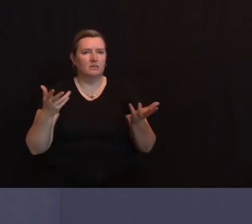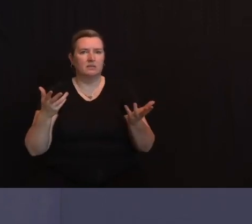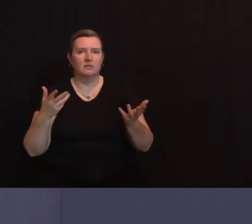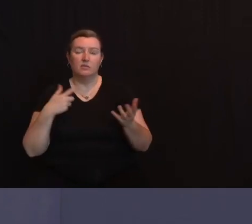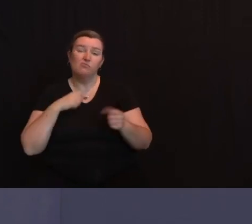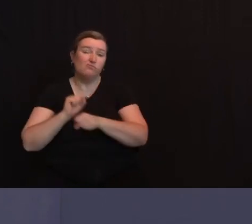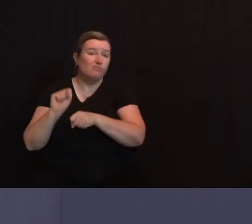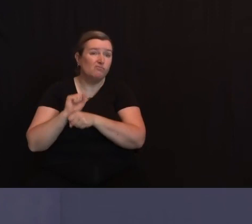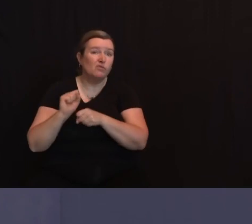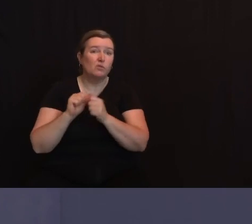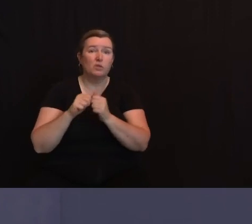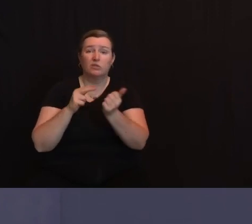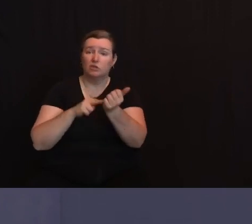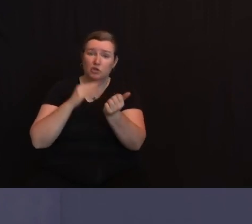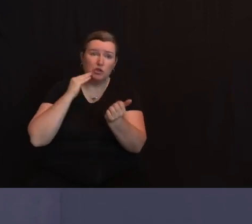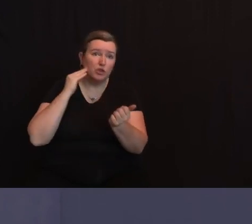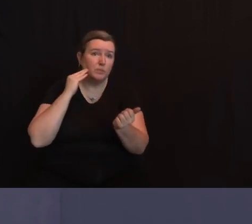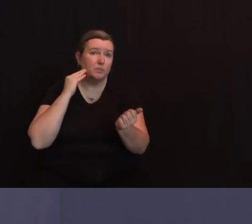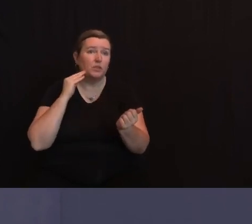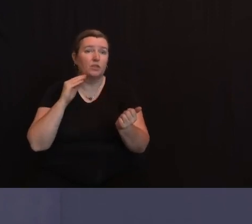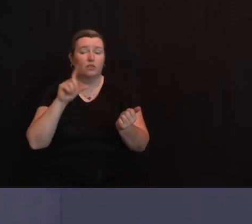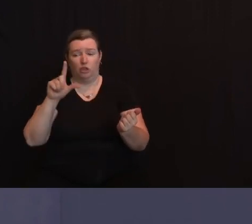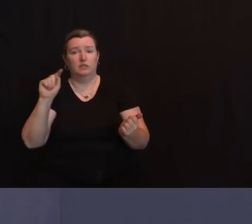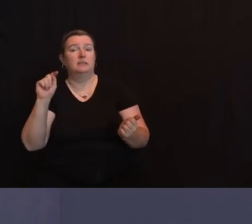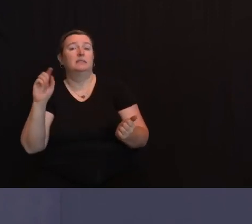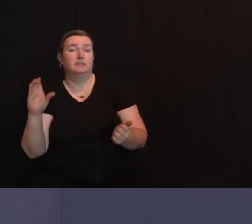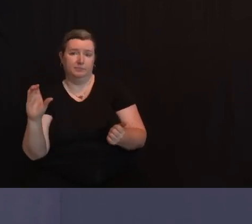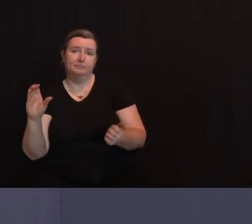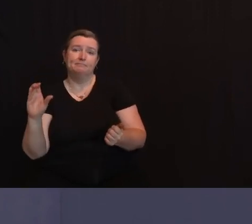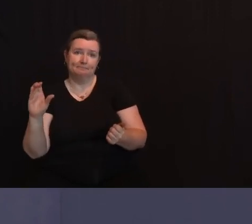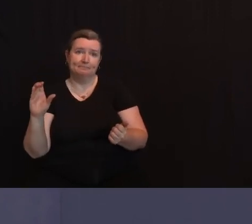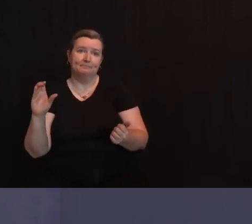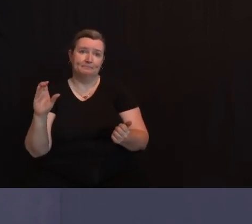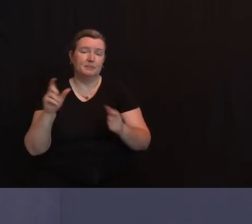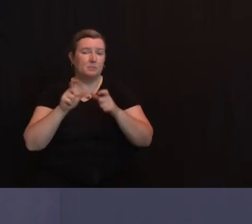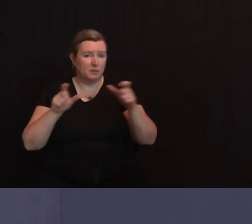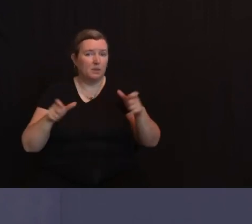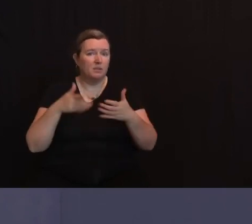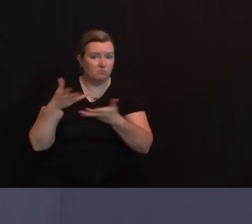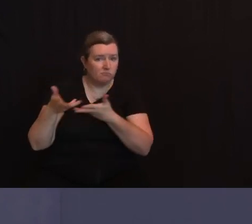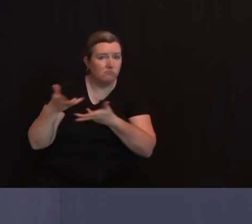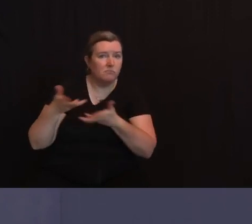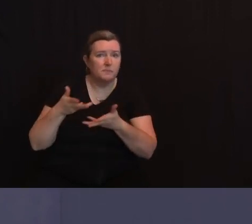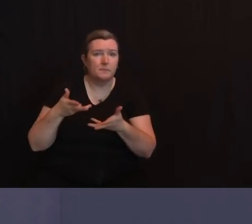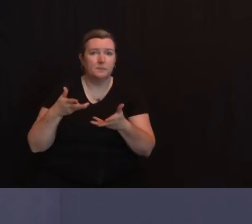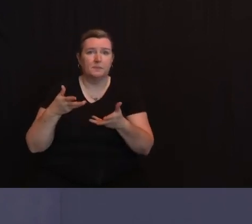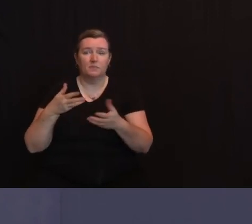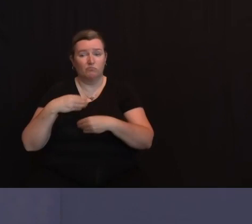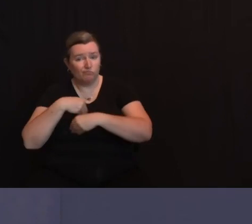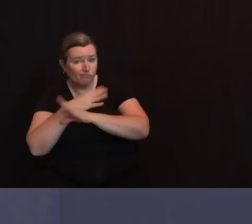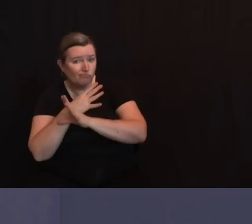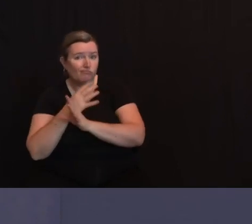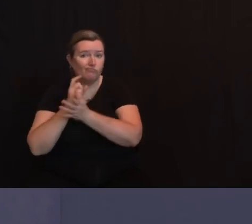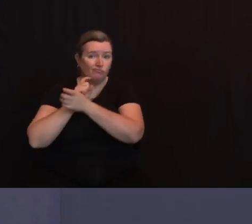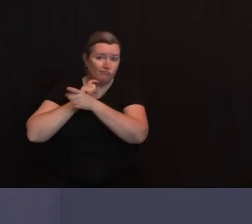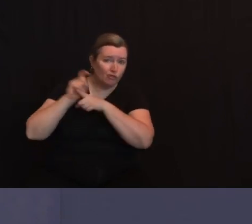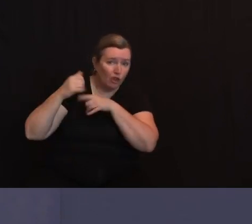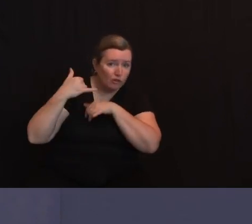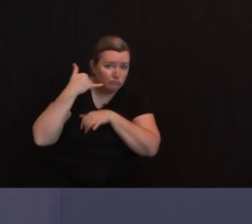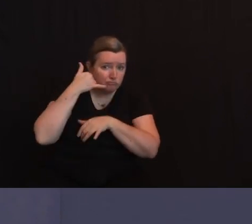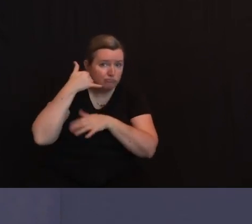guidance, and during our 2 recent conference calls with industry leaders, we just discussed the importance of